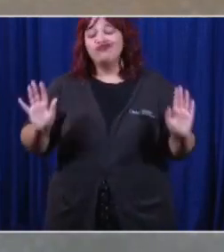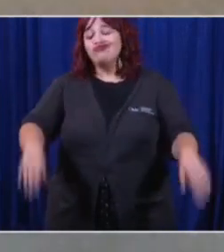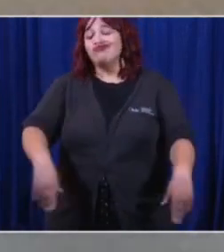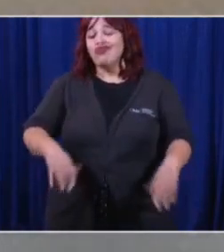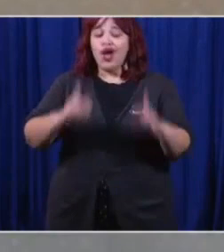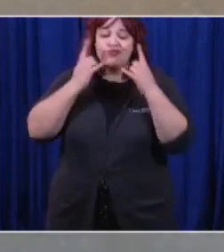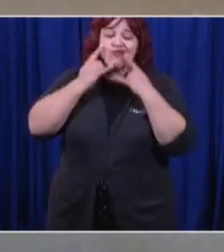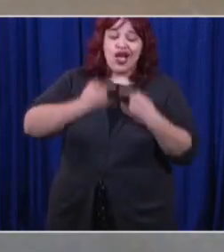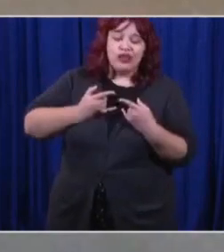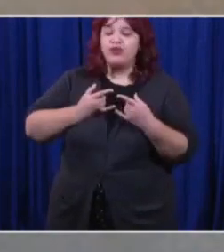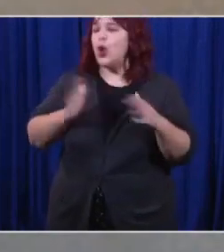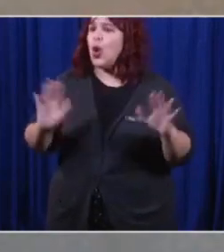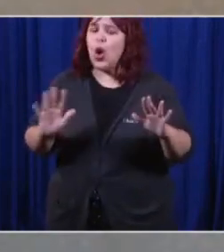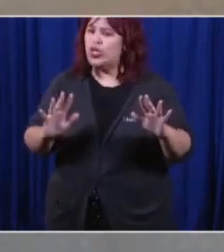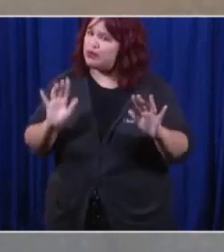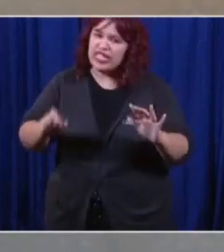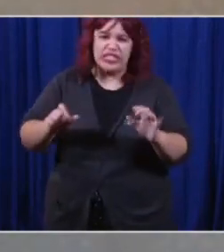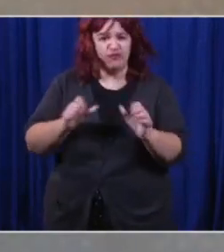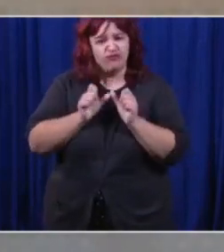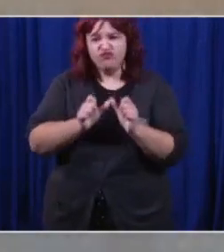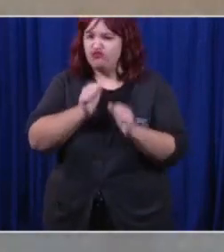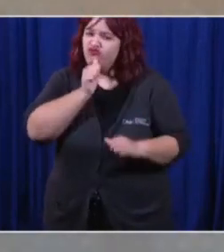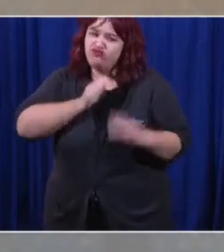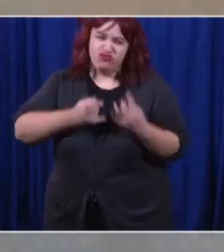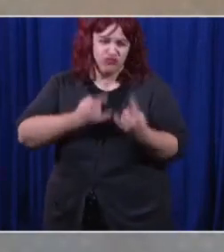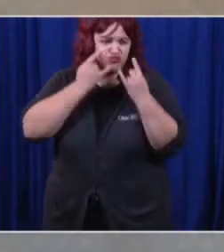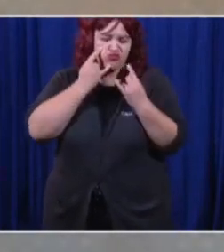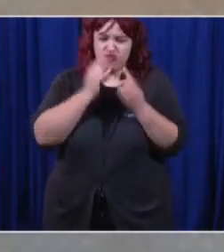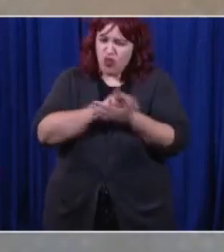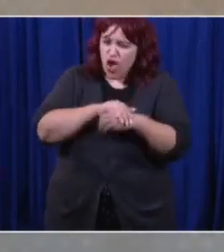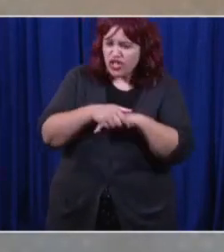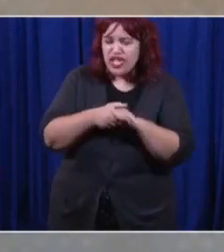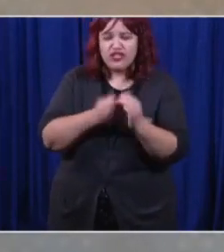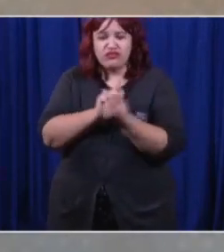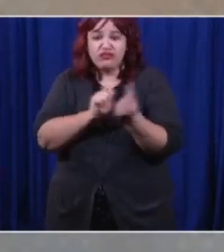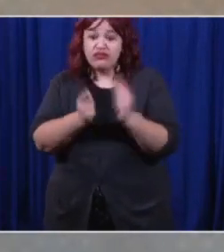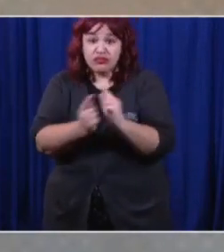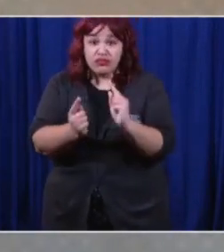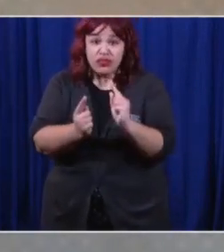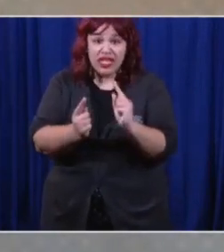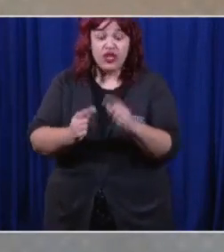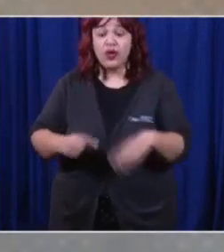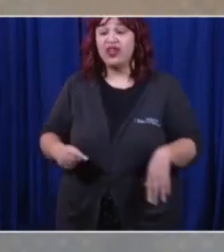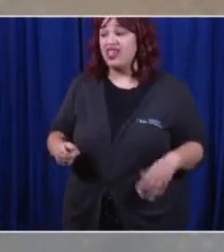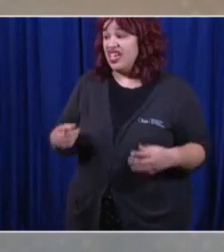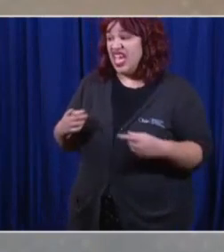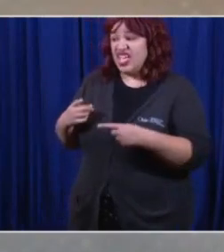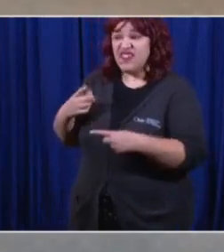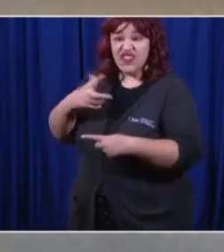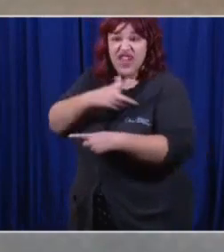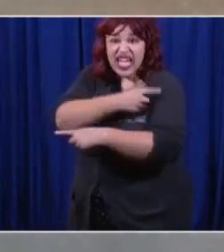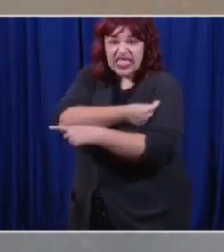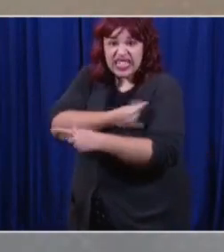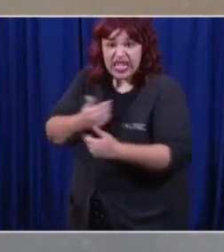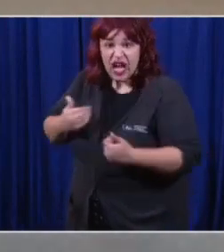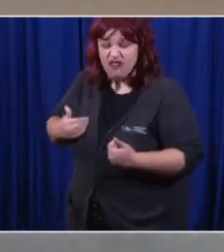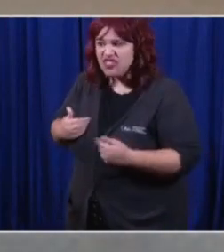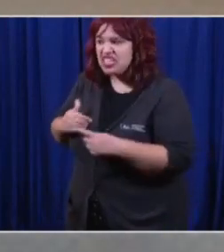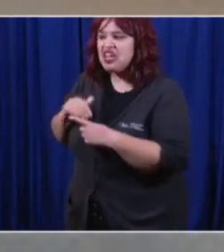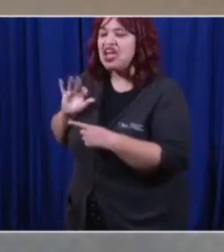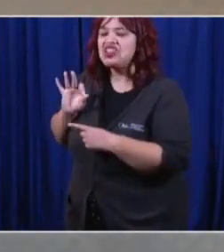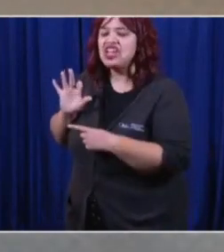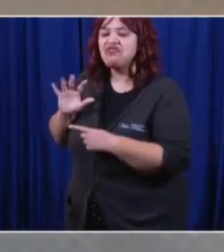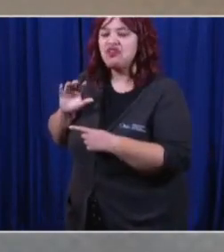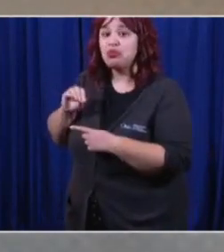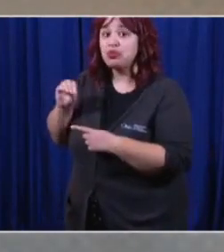and we'll have to look at all the safety data and everything else, but if we have a vaccine that's 90% effective, within the next 4 to 6 months, the population